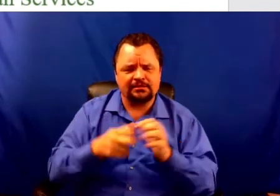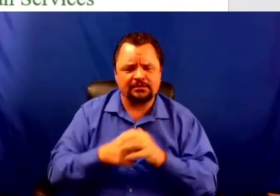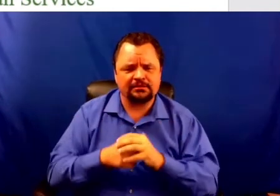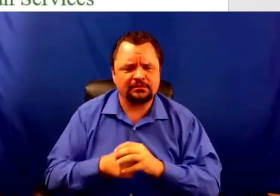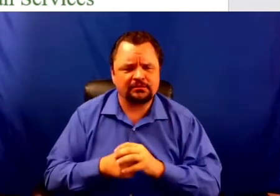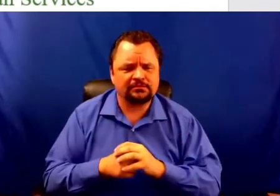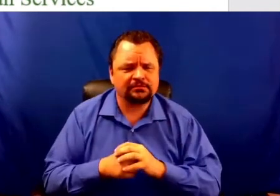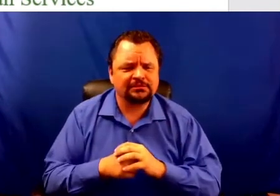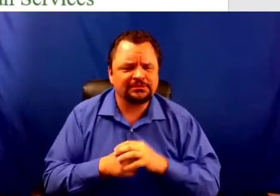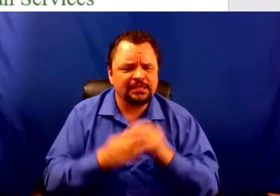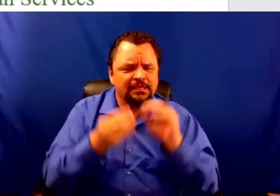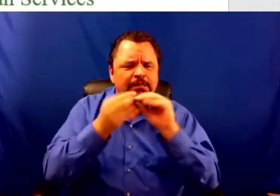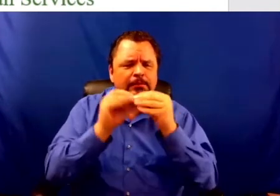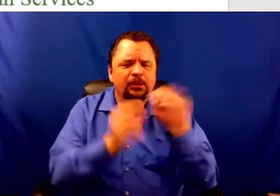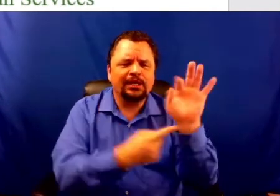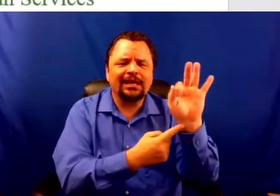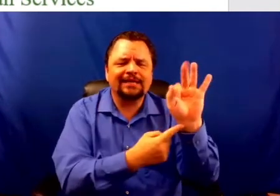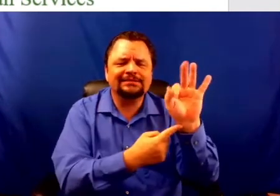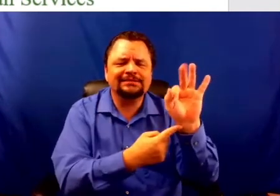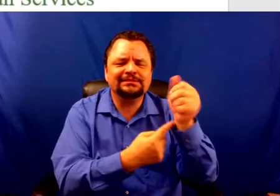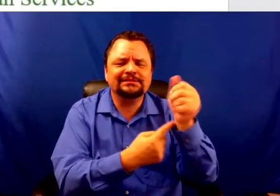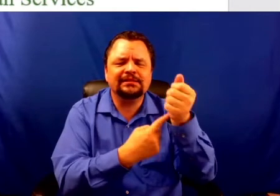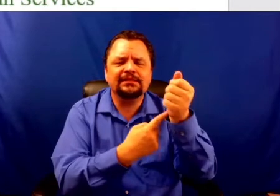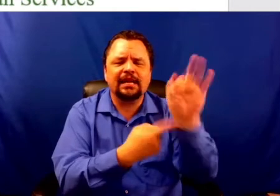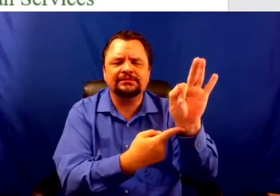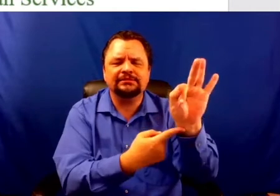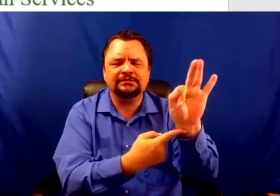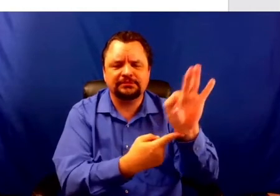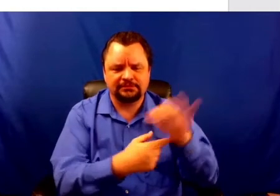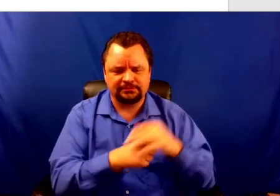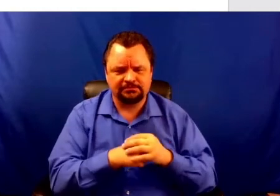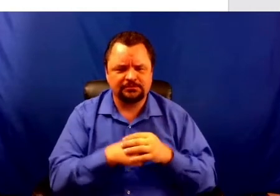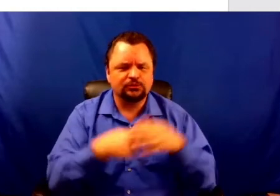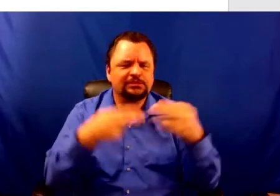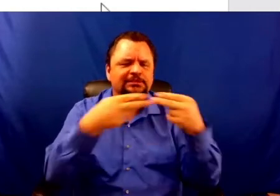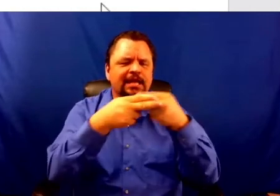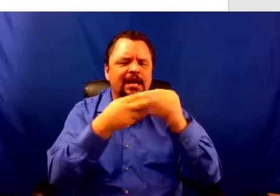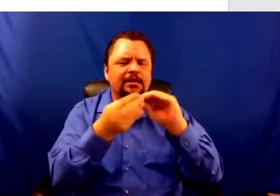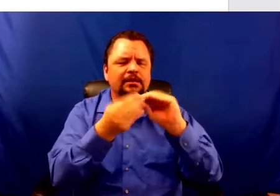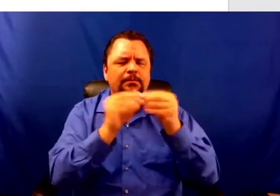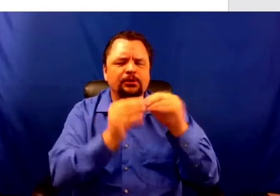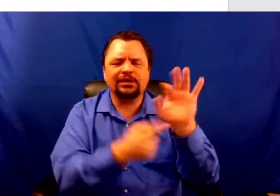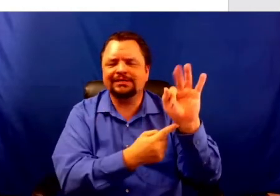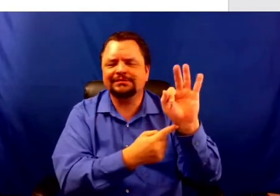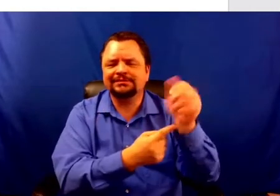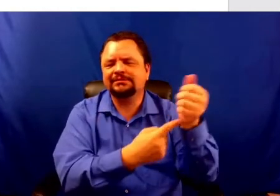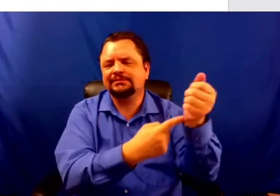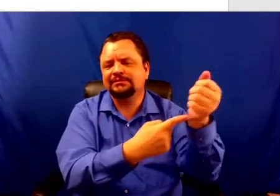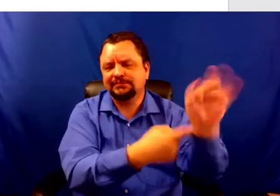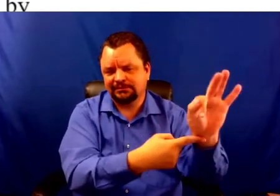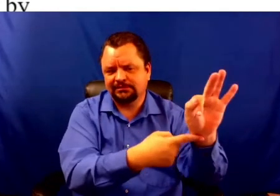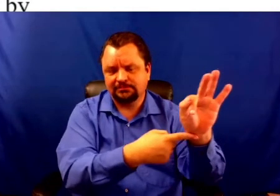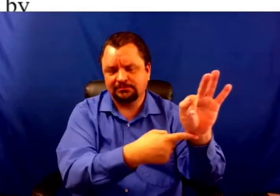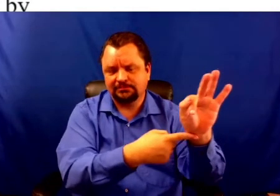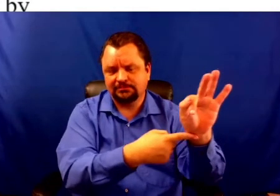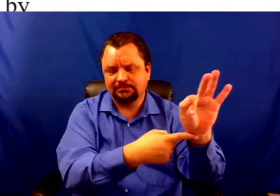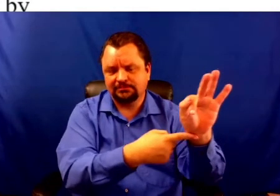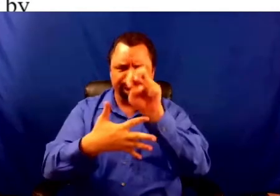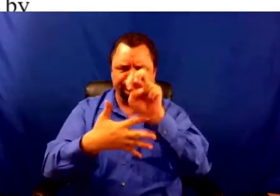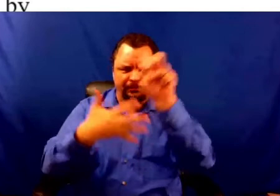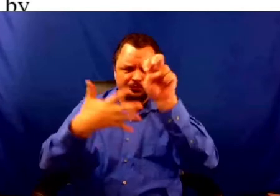19. Slide 19. And then we'll do some more jumping really quickly afterwards too. Okay.